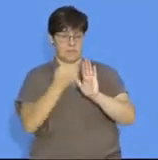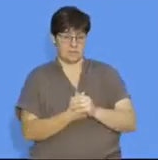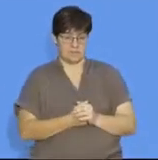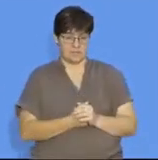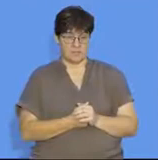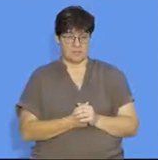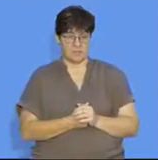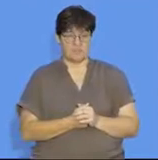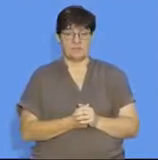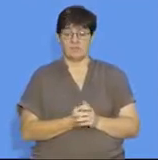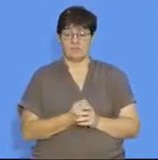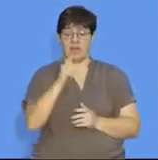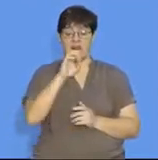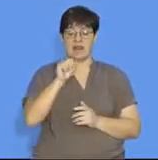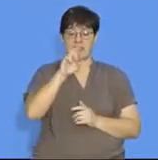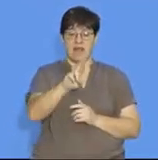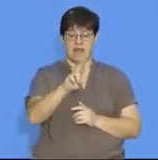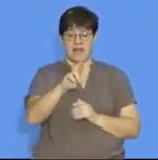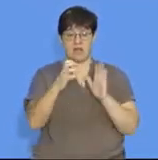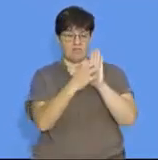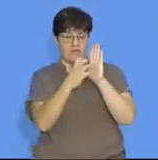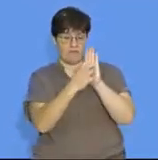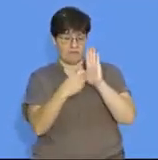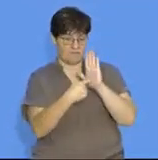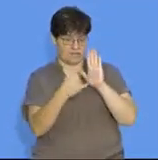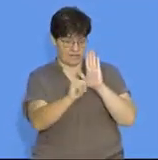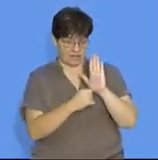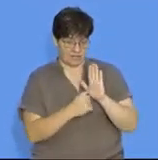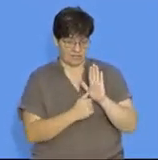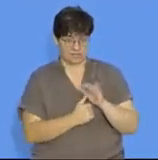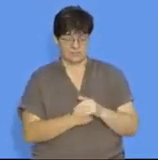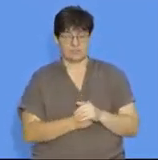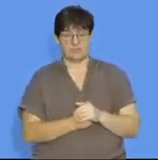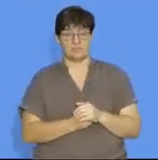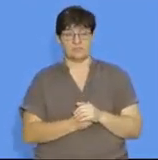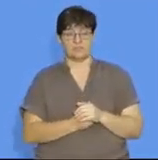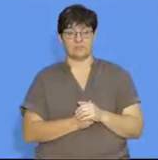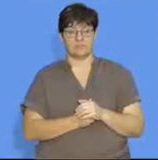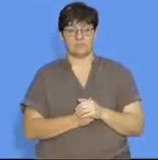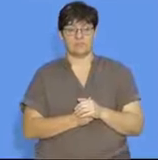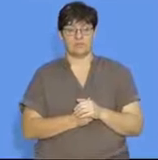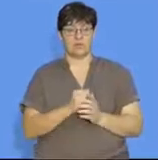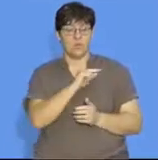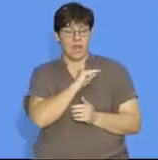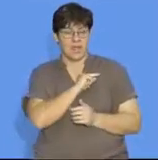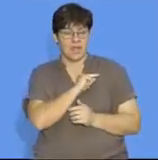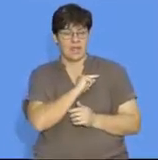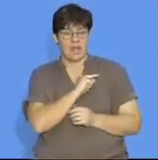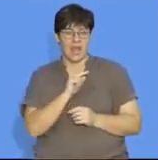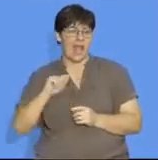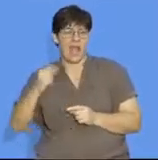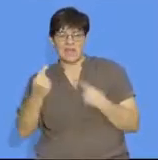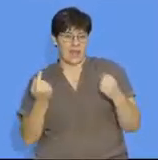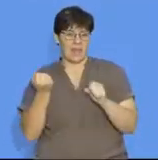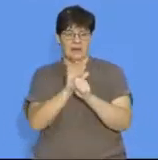obtained, right? Still, it's a linear graph. Very important to note that this is a linear graph, because this has got